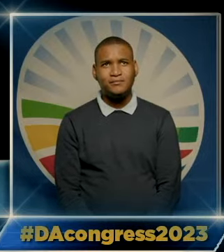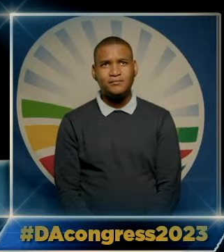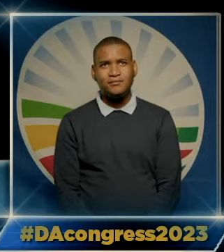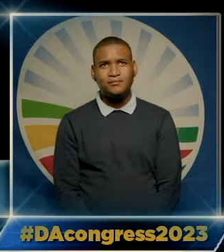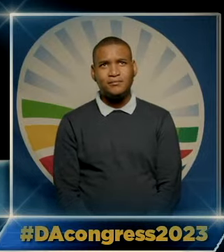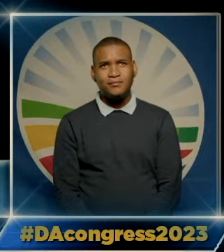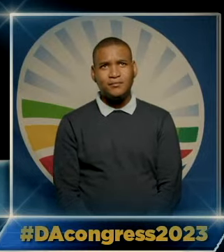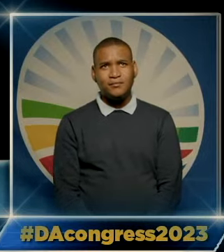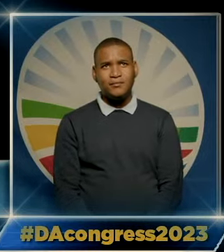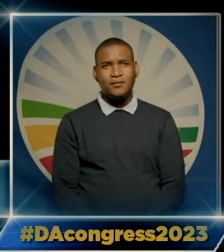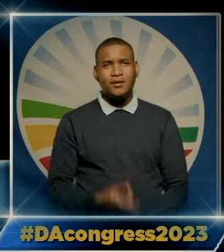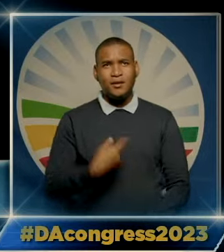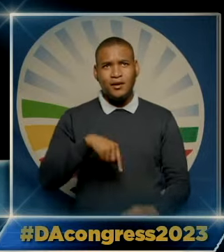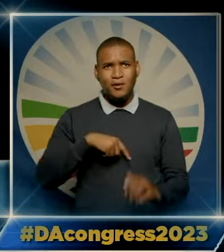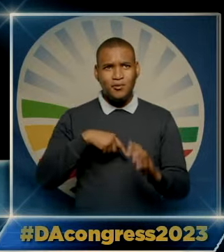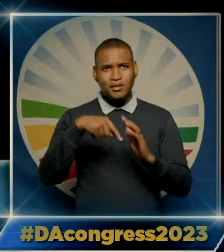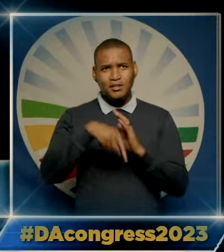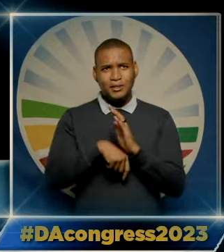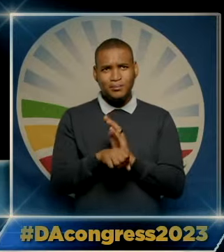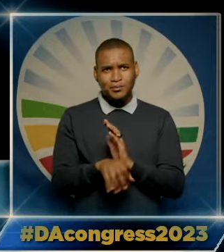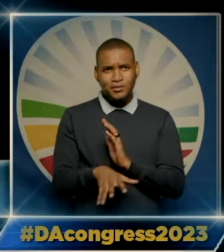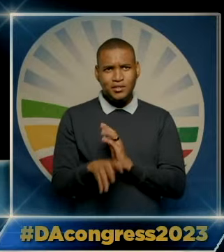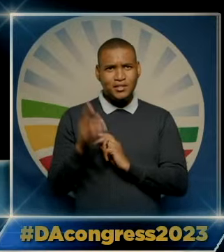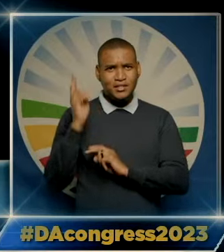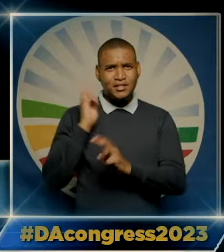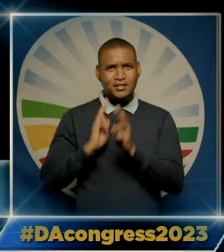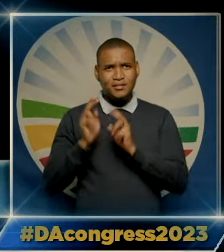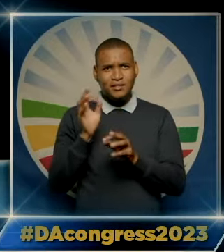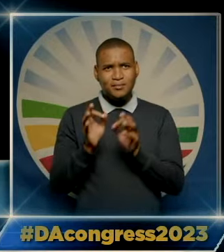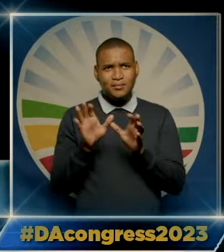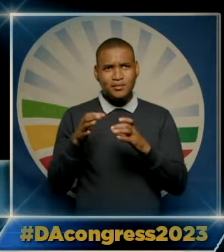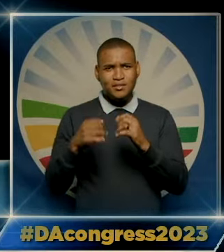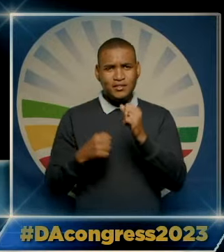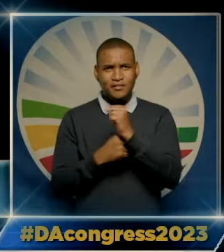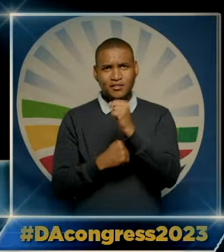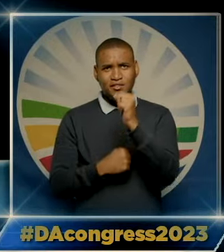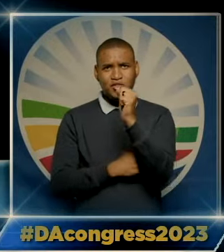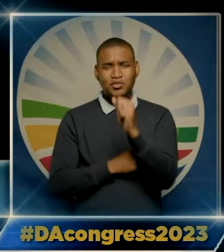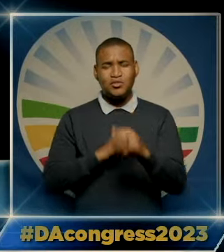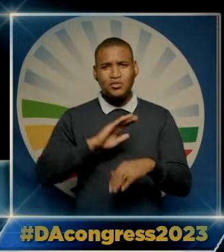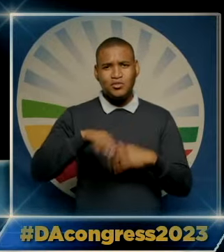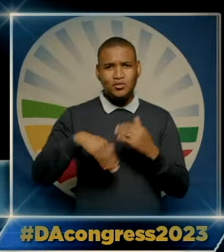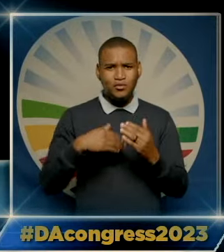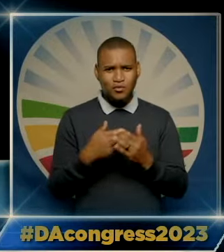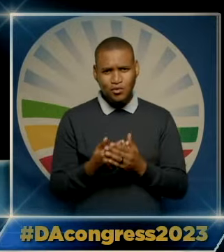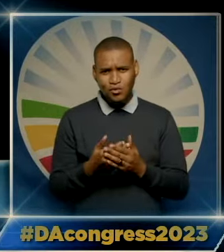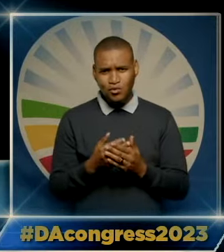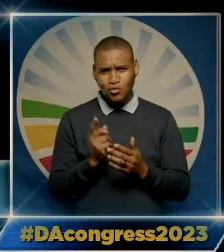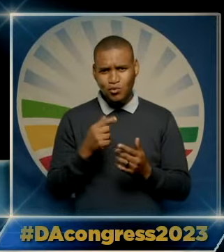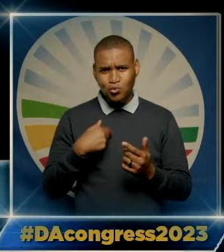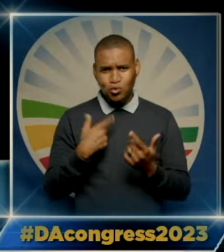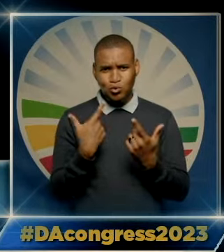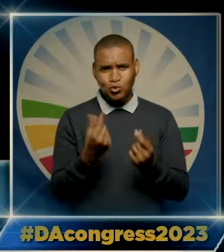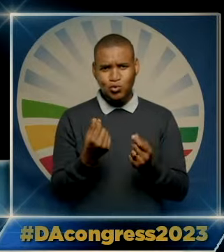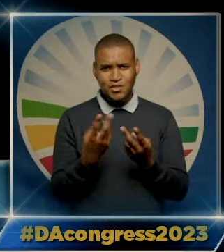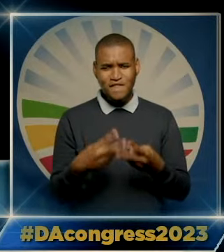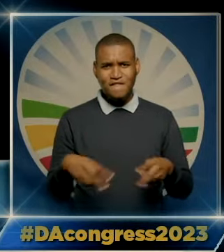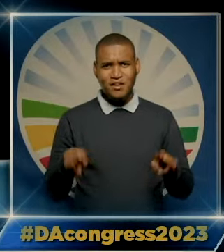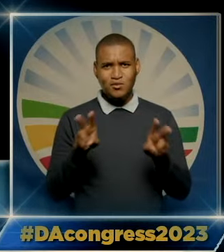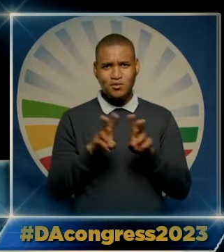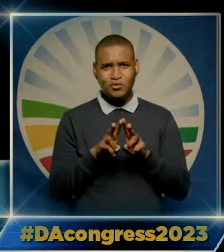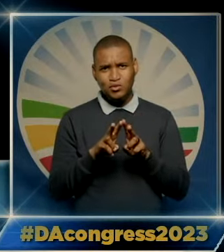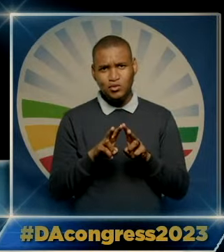Our deep-rooted history as a party is the foundation of all that we do. Our values